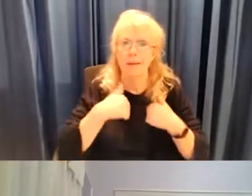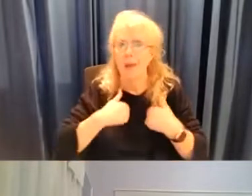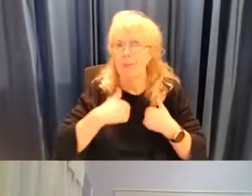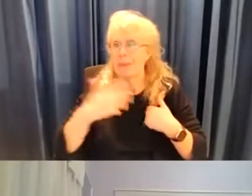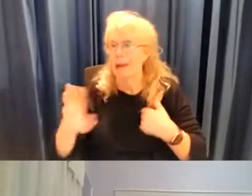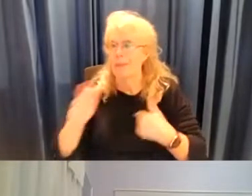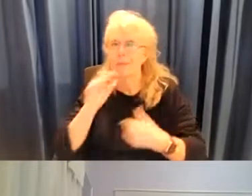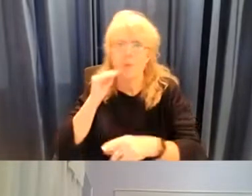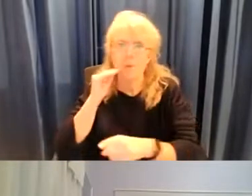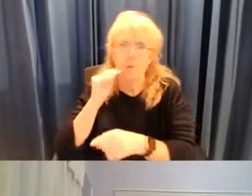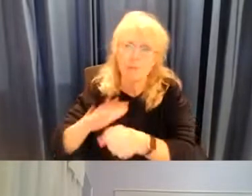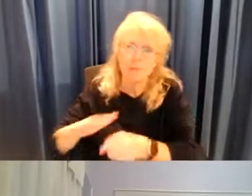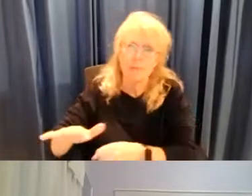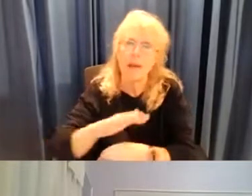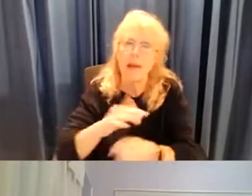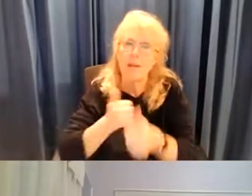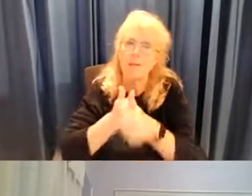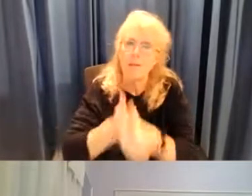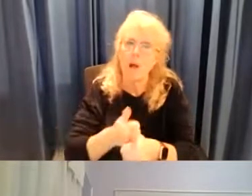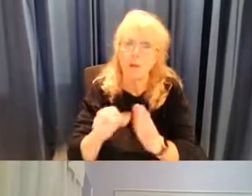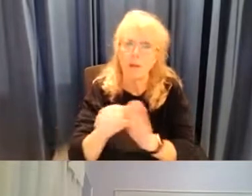law. So